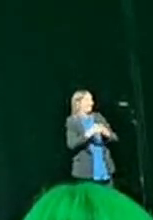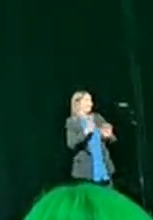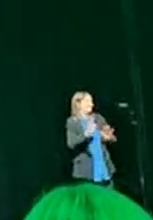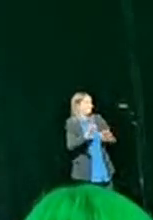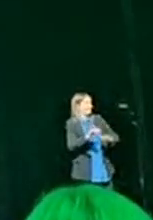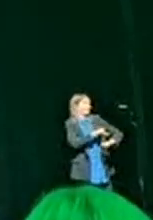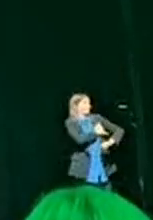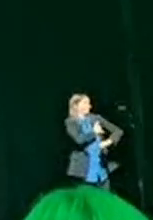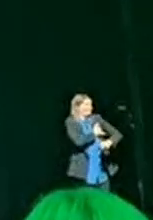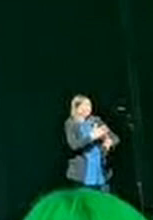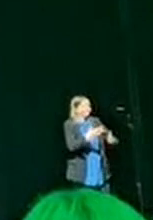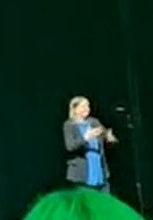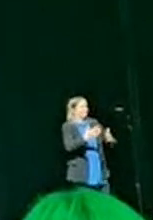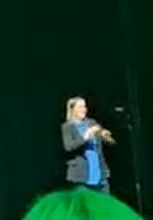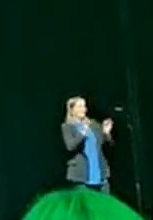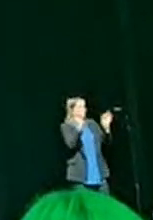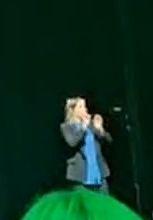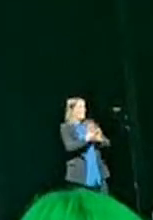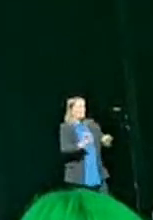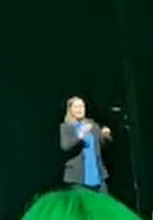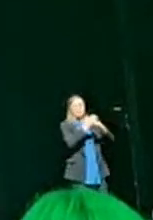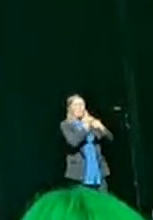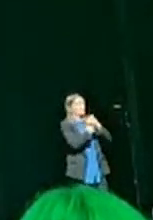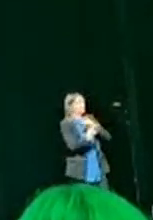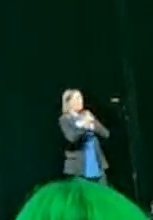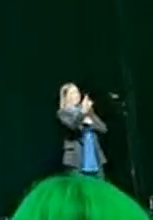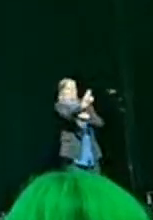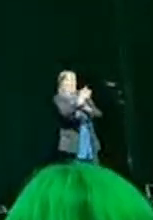No one does anything on their own.